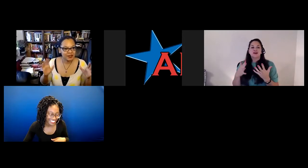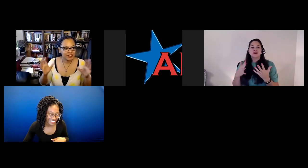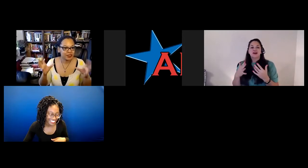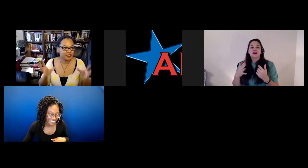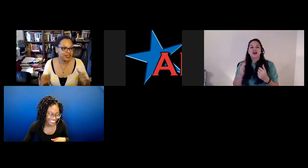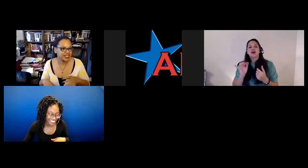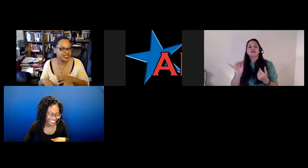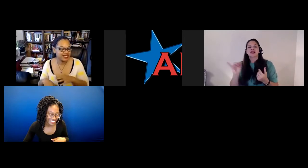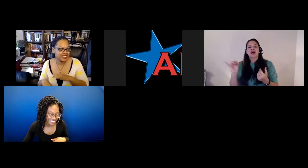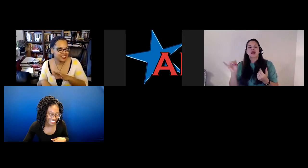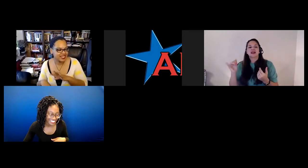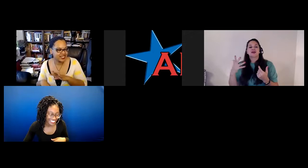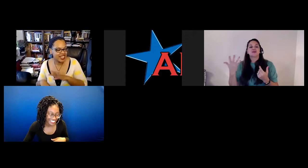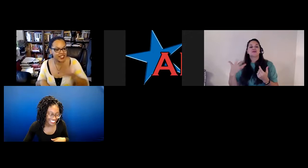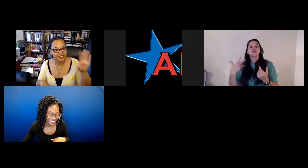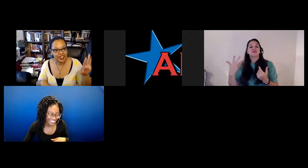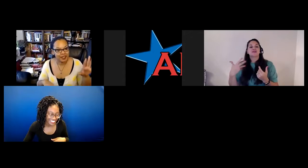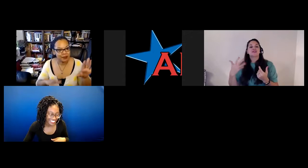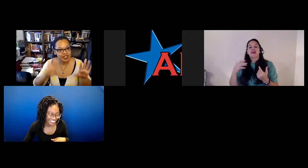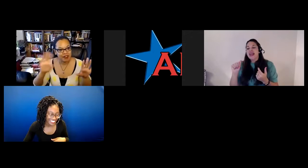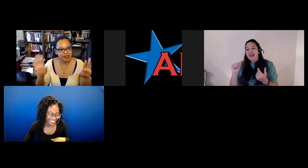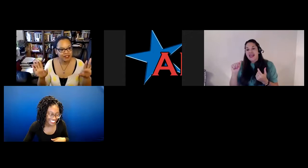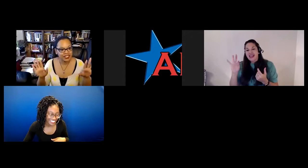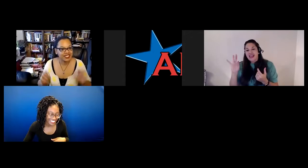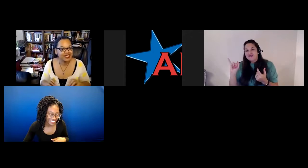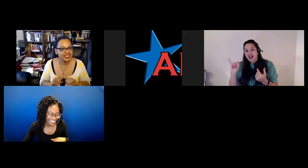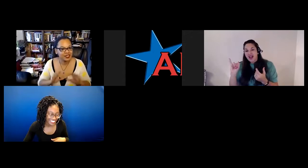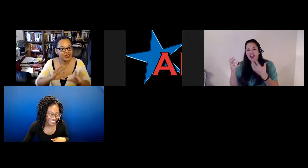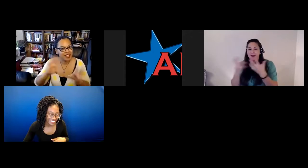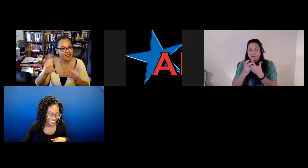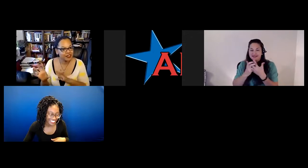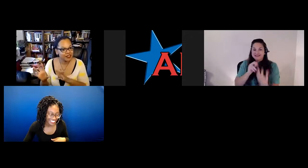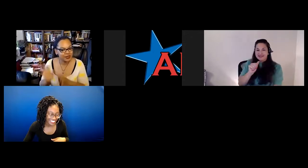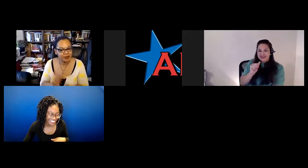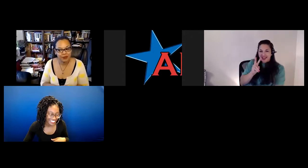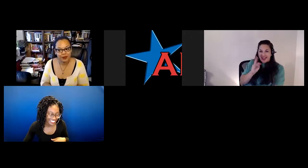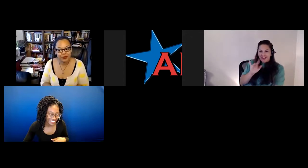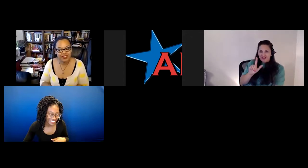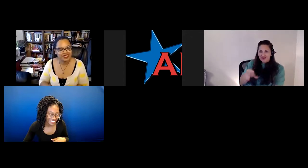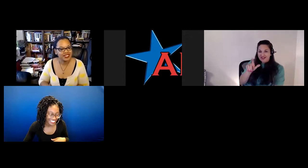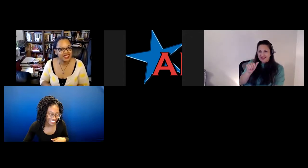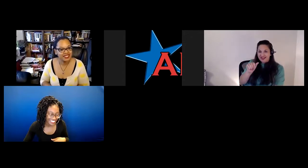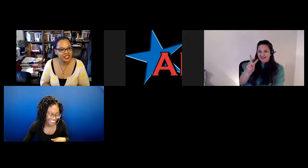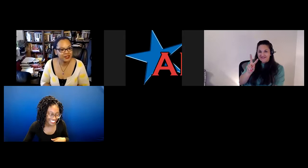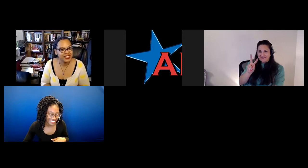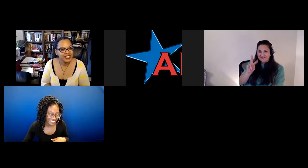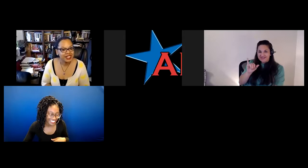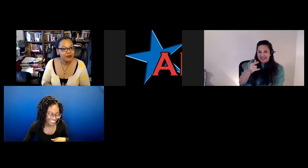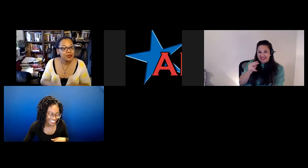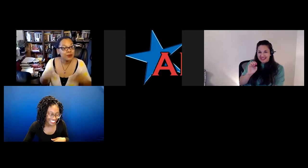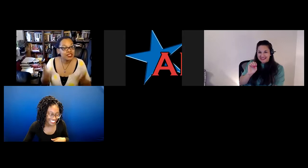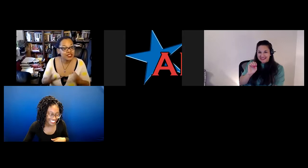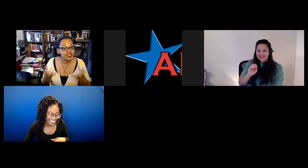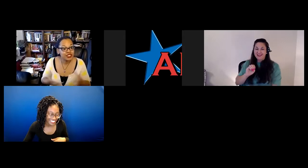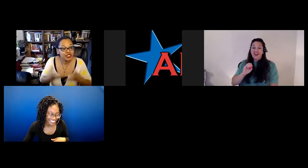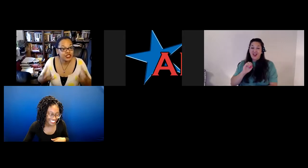it was sort of like AFI meets Avril Lavigne, and so the Avril Lavigne people, we were just like, no. So